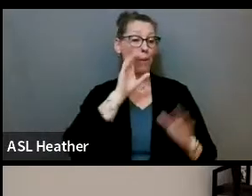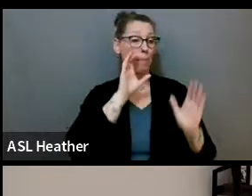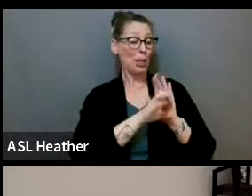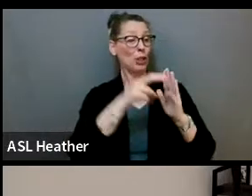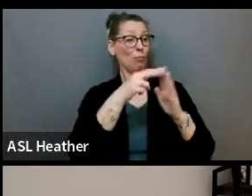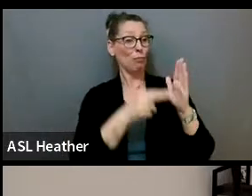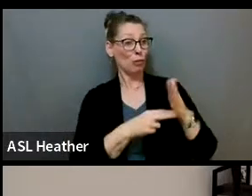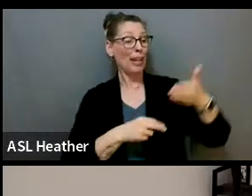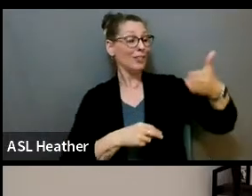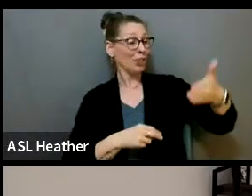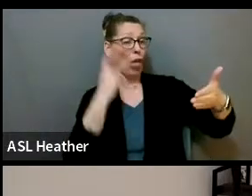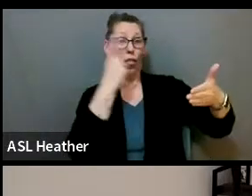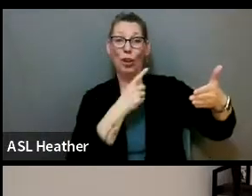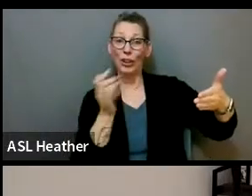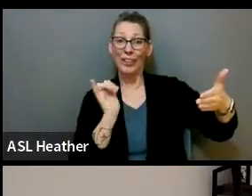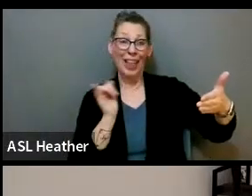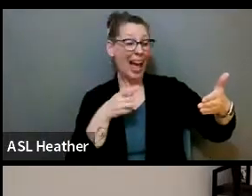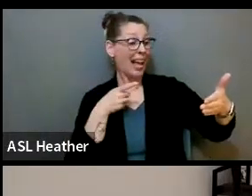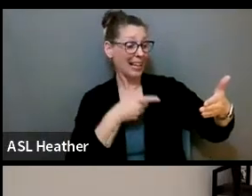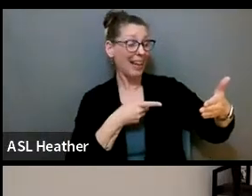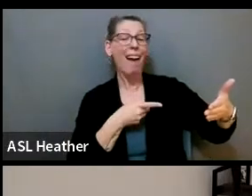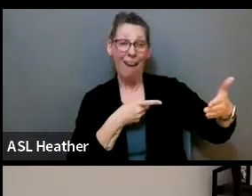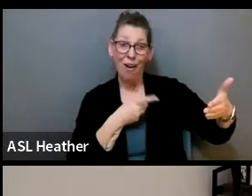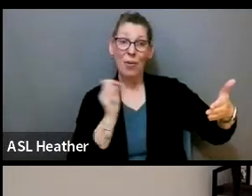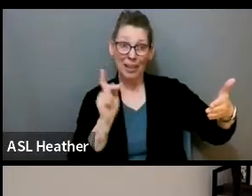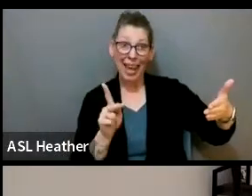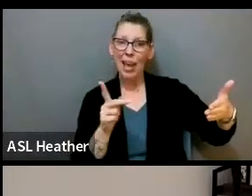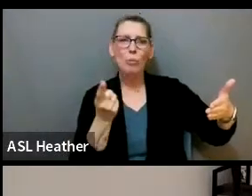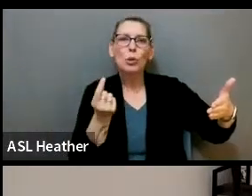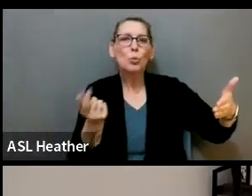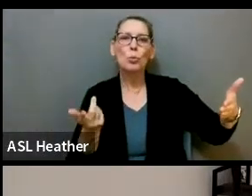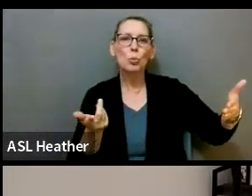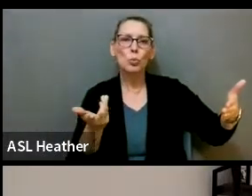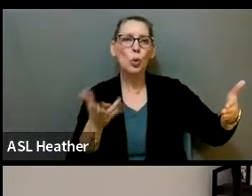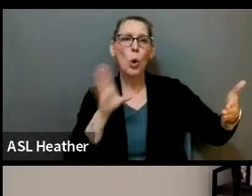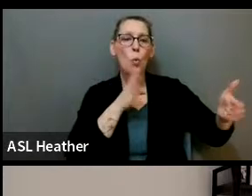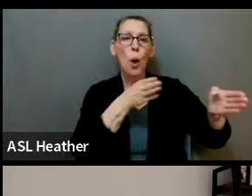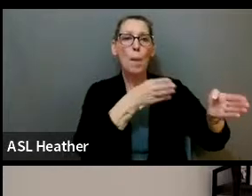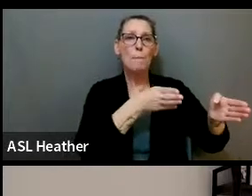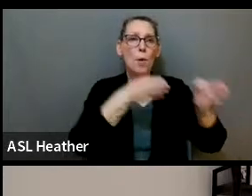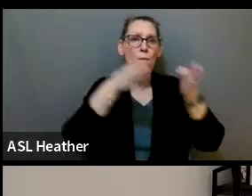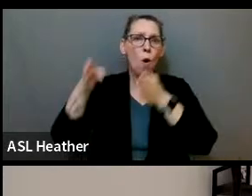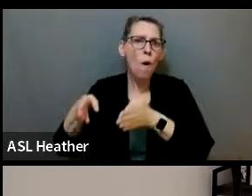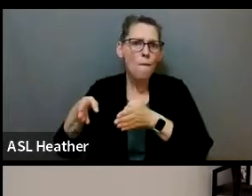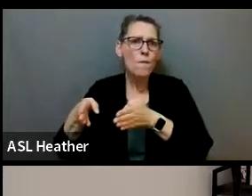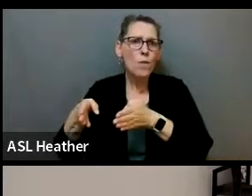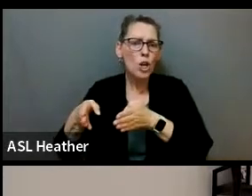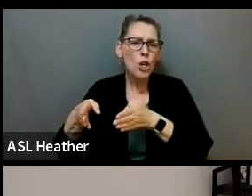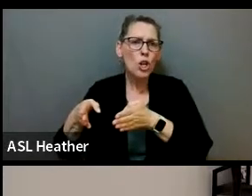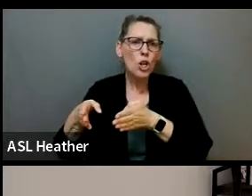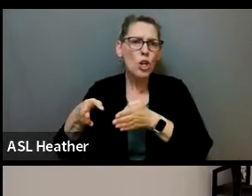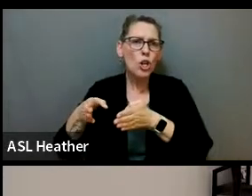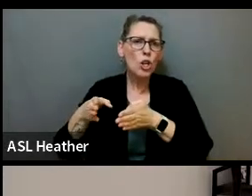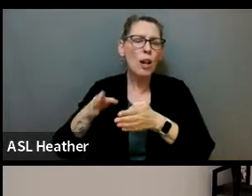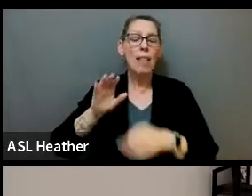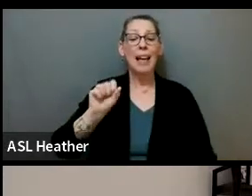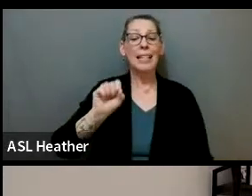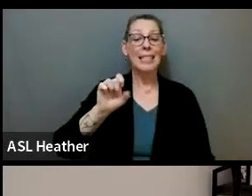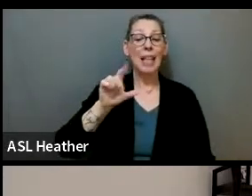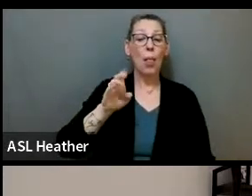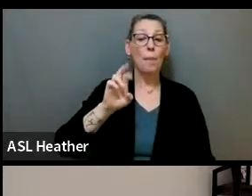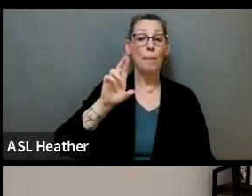what it looks like, what they're trying to, figure it out. But what are they going to do? Are they going to move it, because like with the Selward Bridge, they moved it